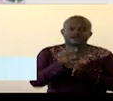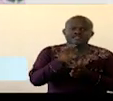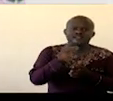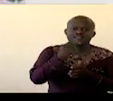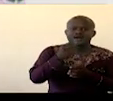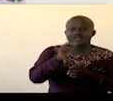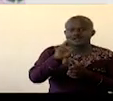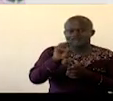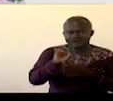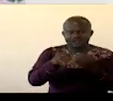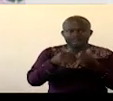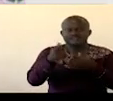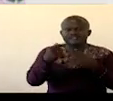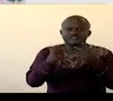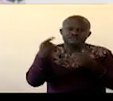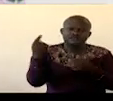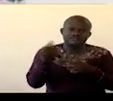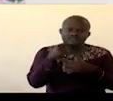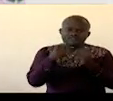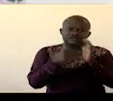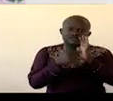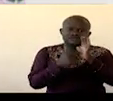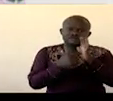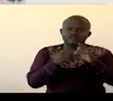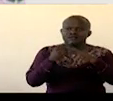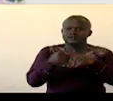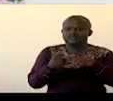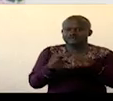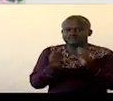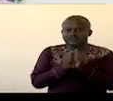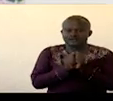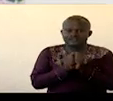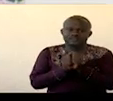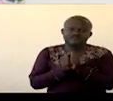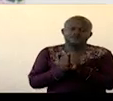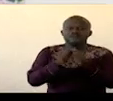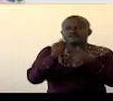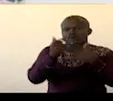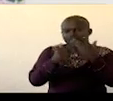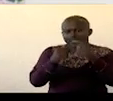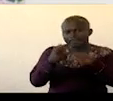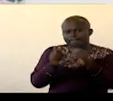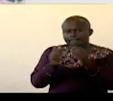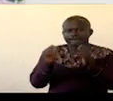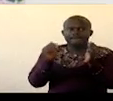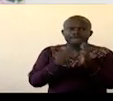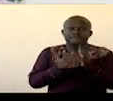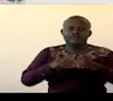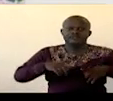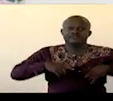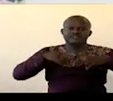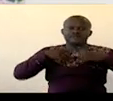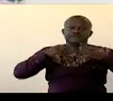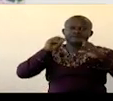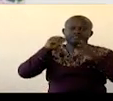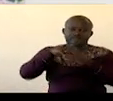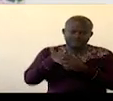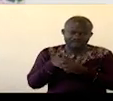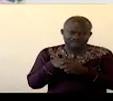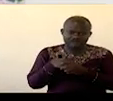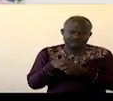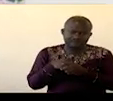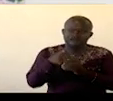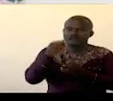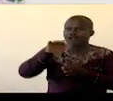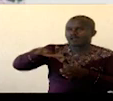So this one is showing different organisms living in a